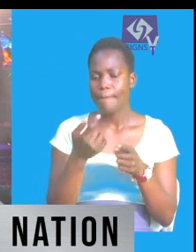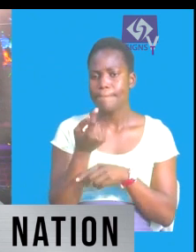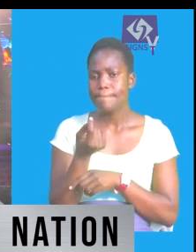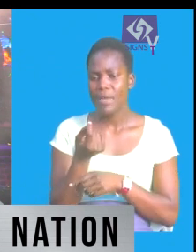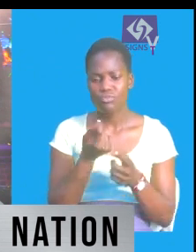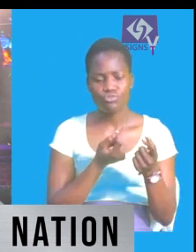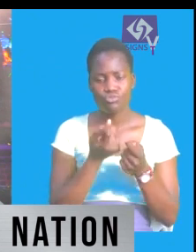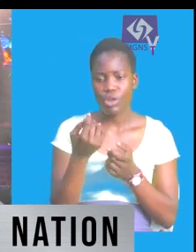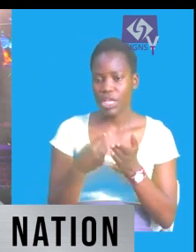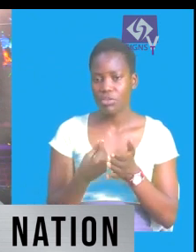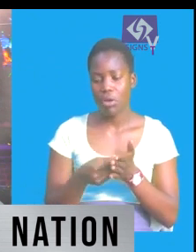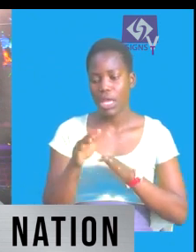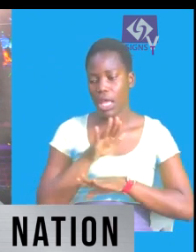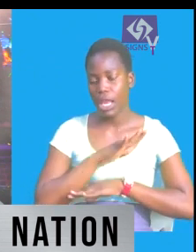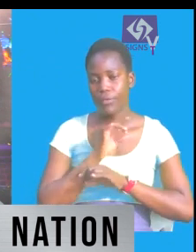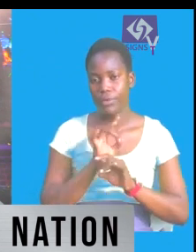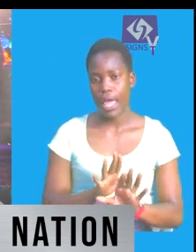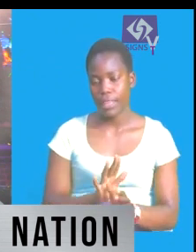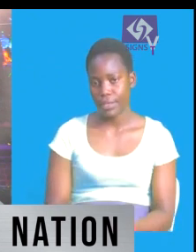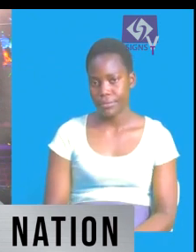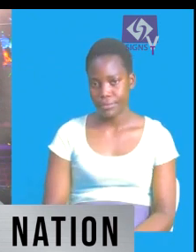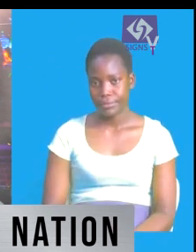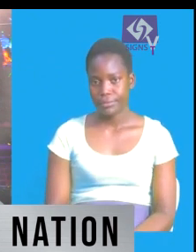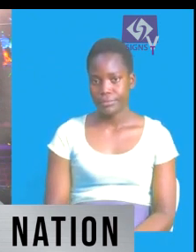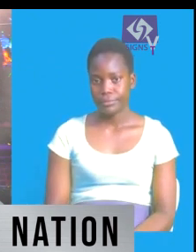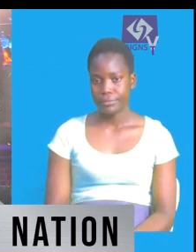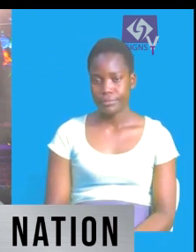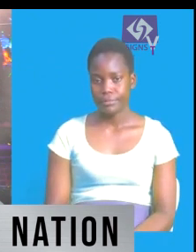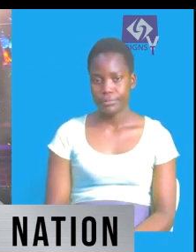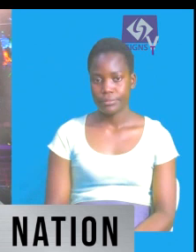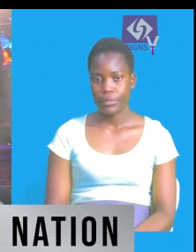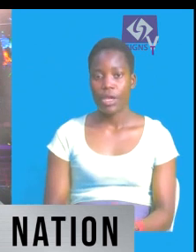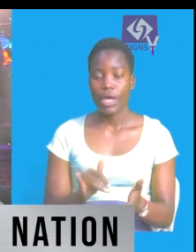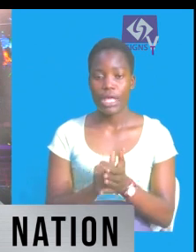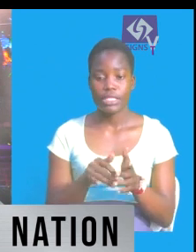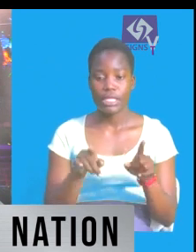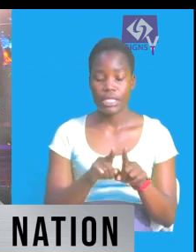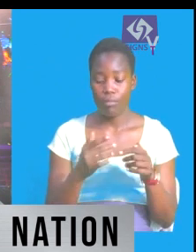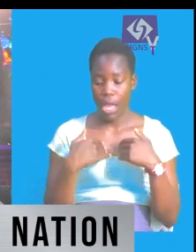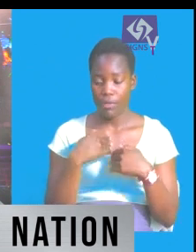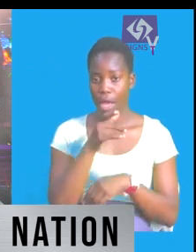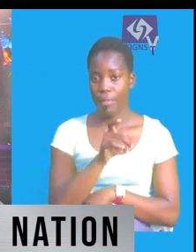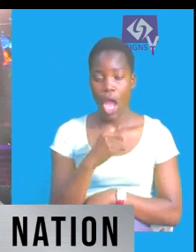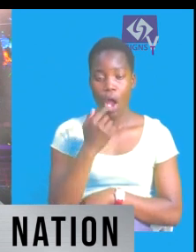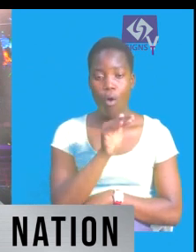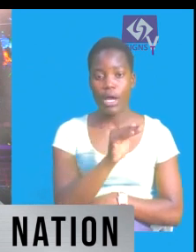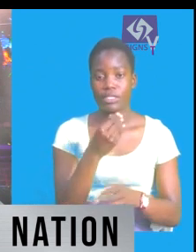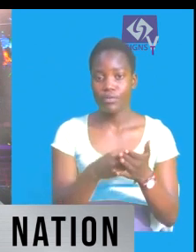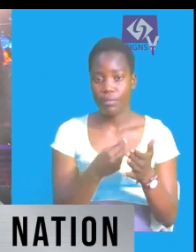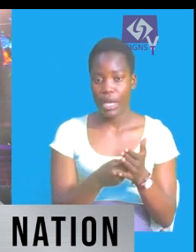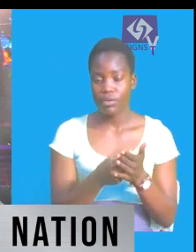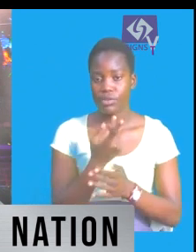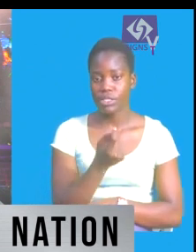You know, it's not it's not viable. Haitanisaidia. Just the same uliona, there is someone who asked for money. It was too